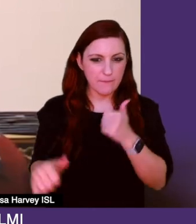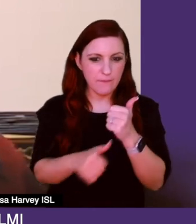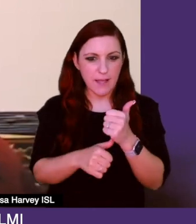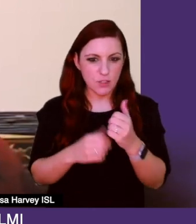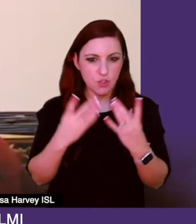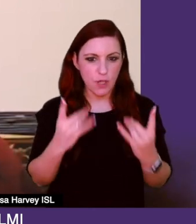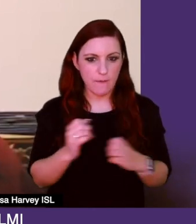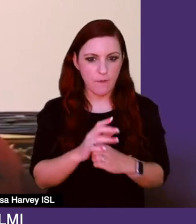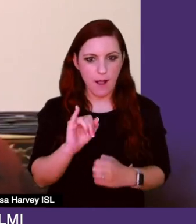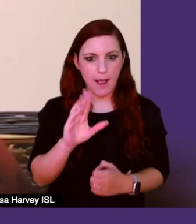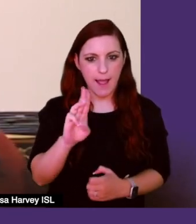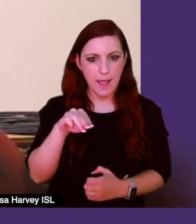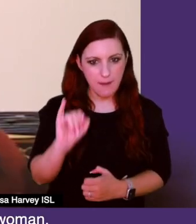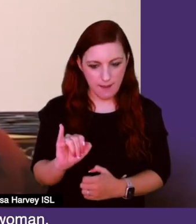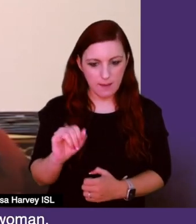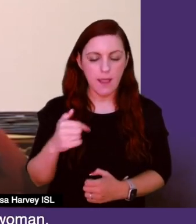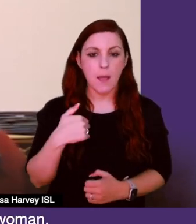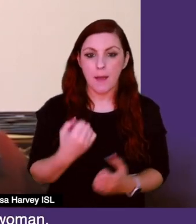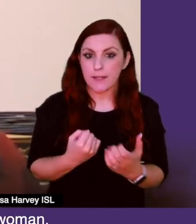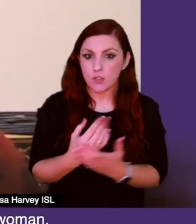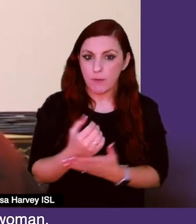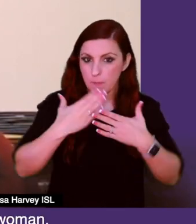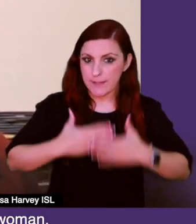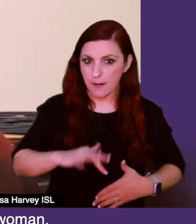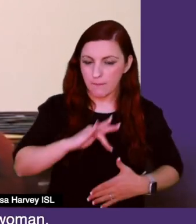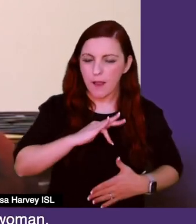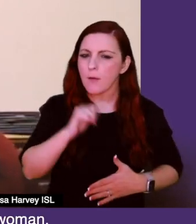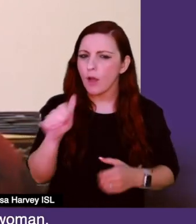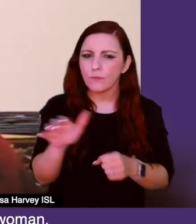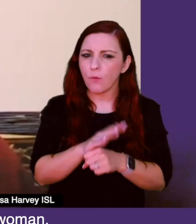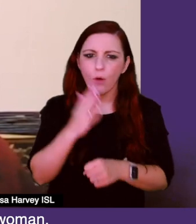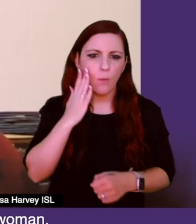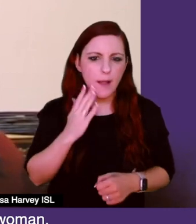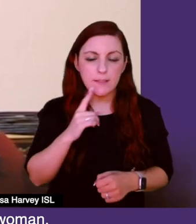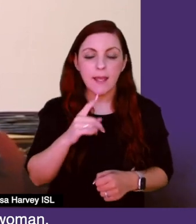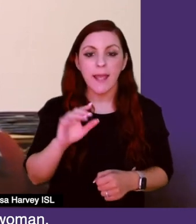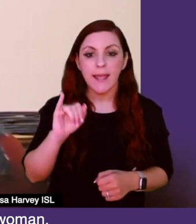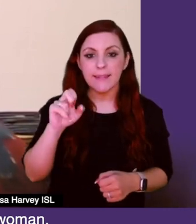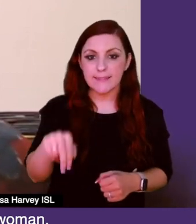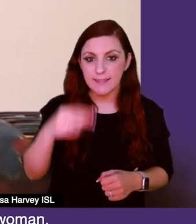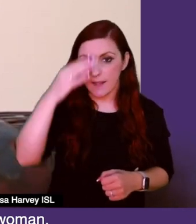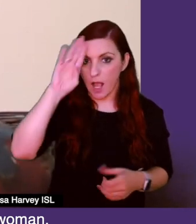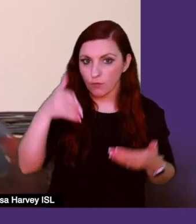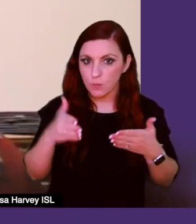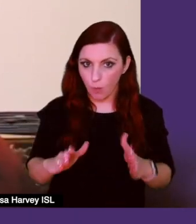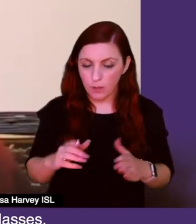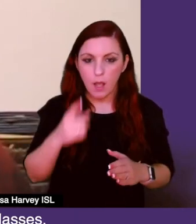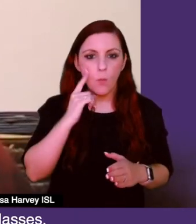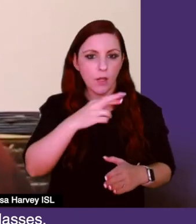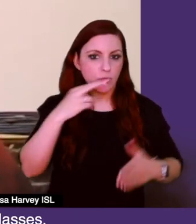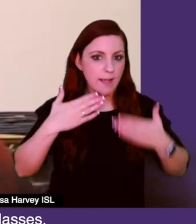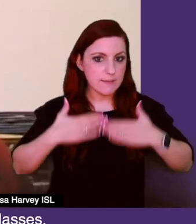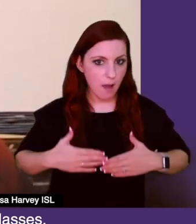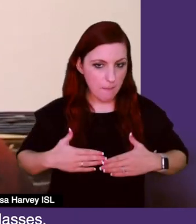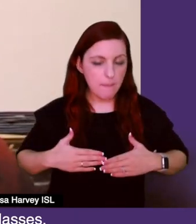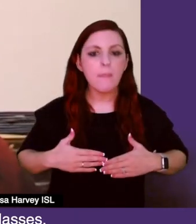Vice Chair of ILMI, and my description is that I'm a not quite white Indian-Irish woman. I'm wearing